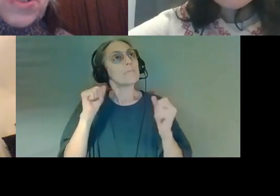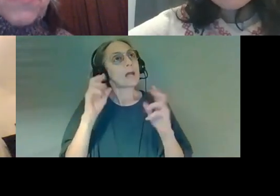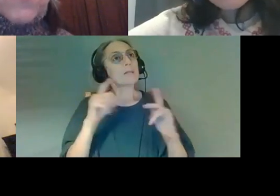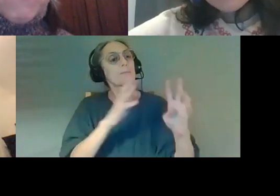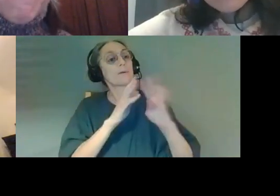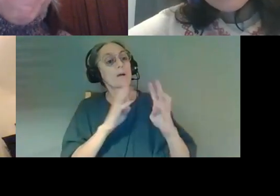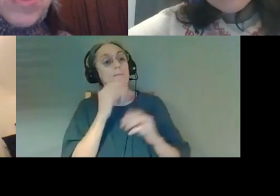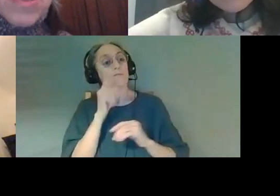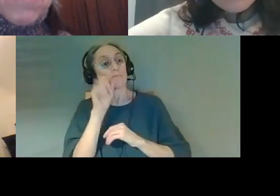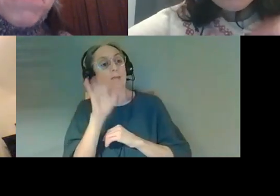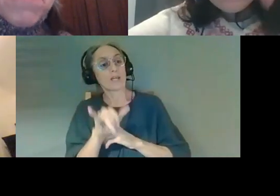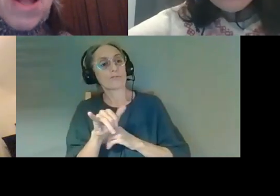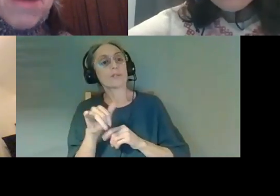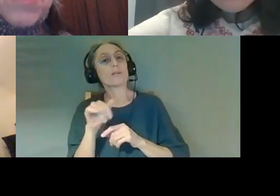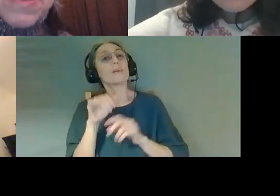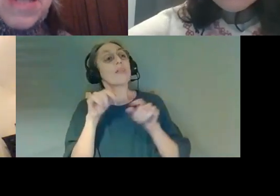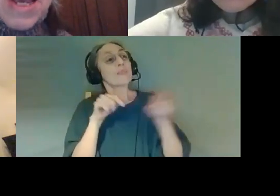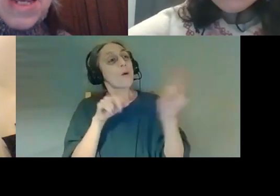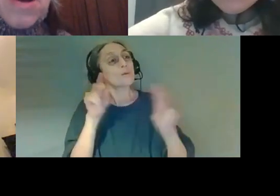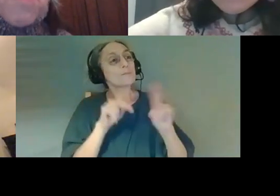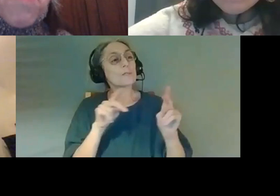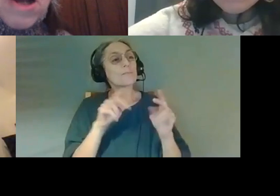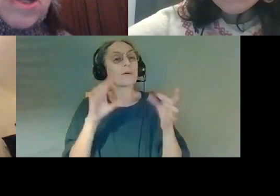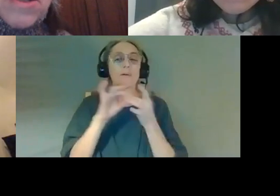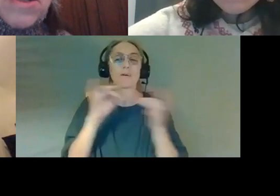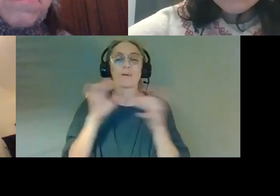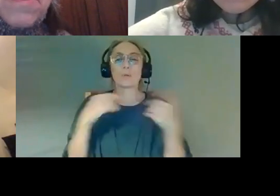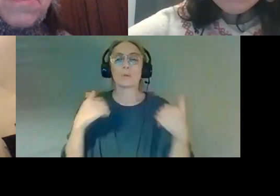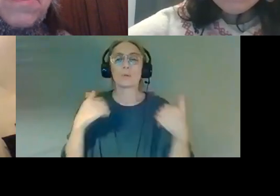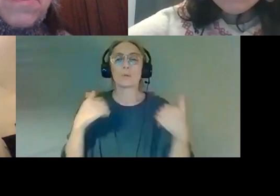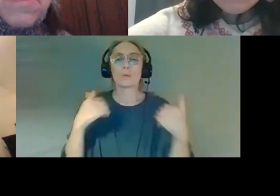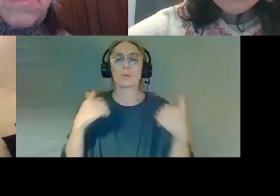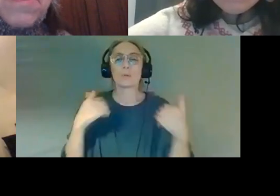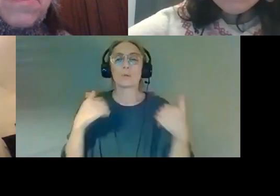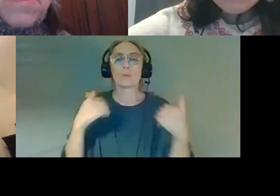Most of the people, I would say, walk.